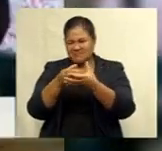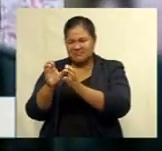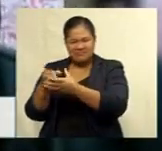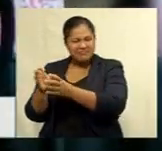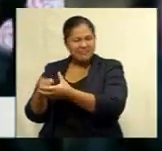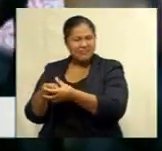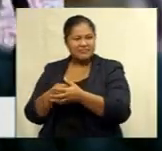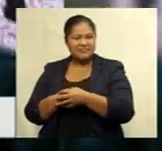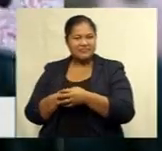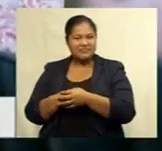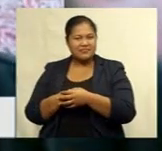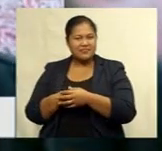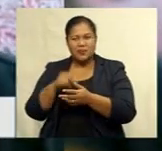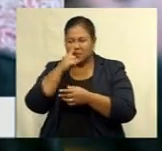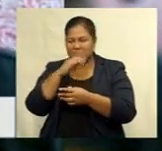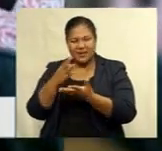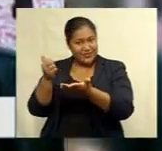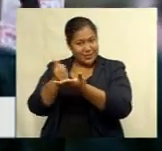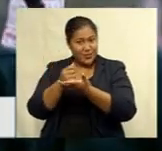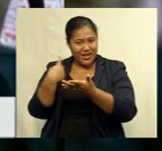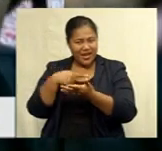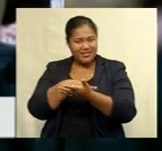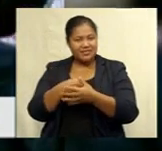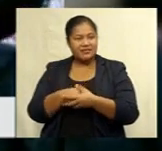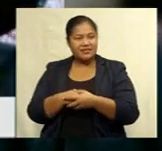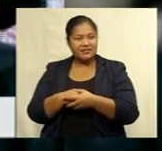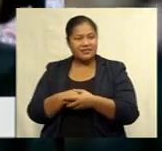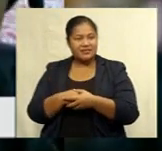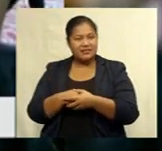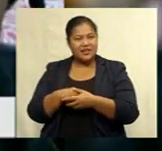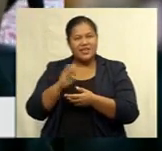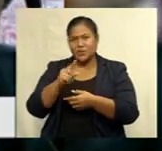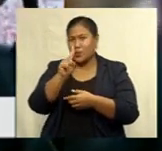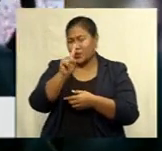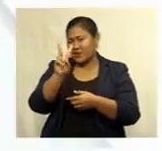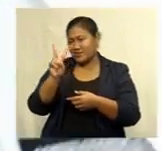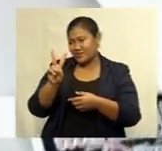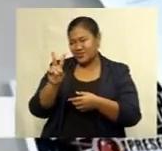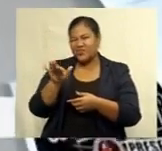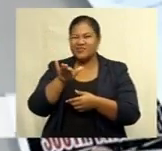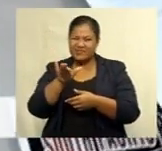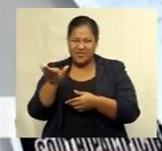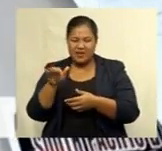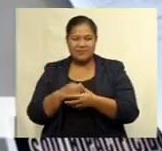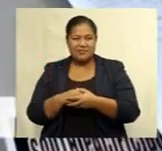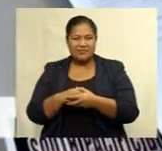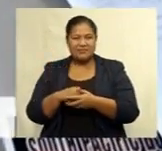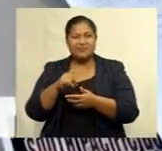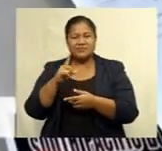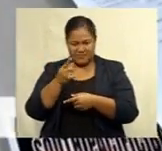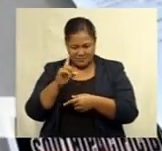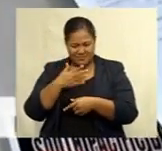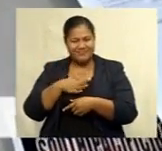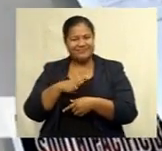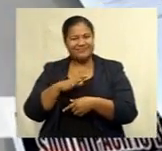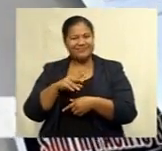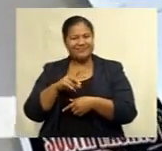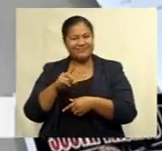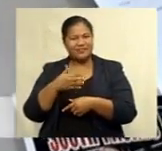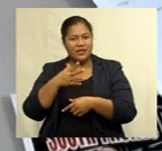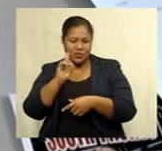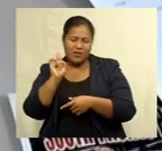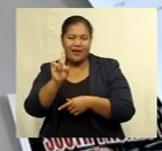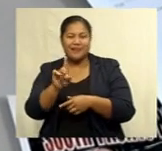to promoters, and one or two of them are doing or taking initiative in putting